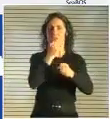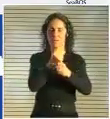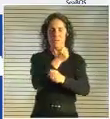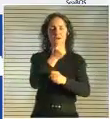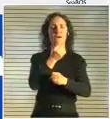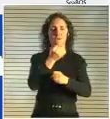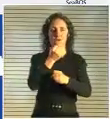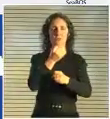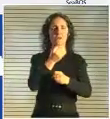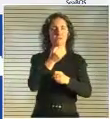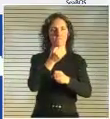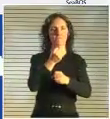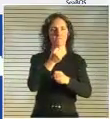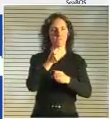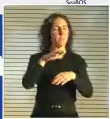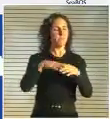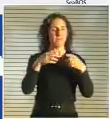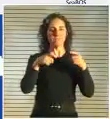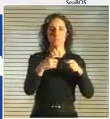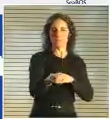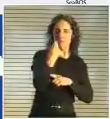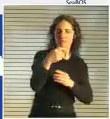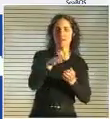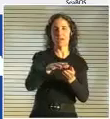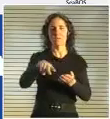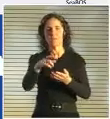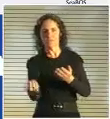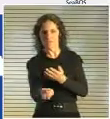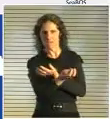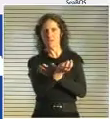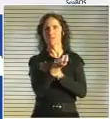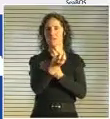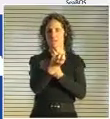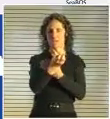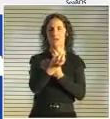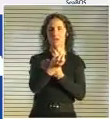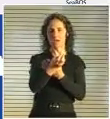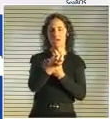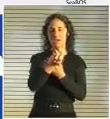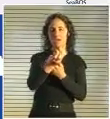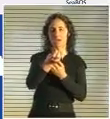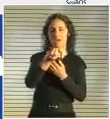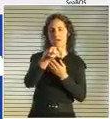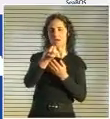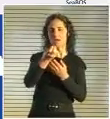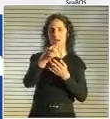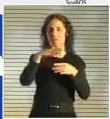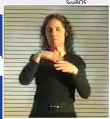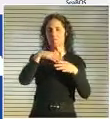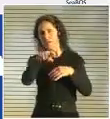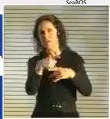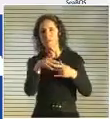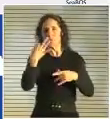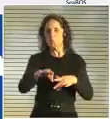a climate target and experiences from setting one with the SBTI specifically. Also, lots